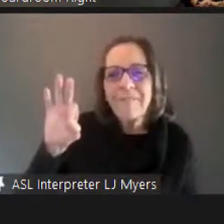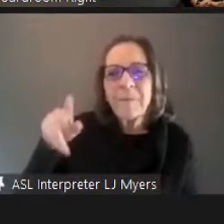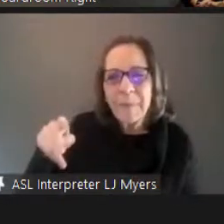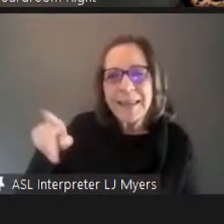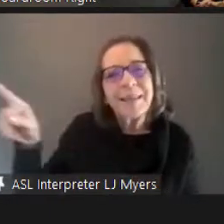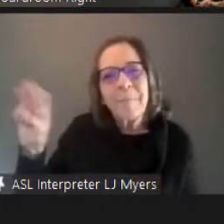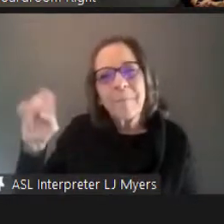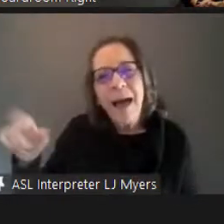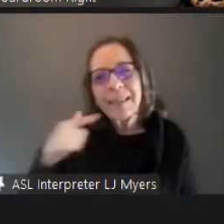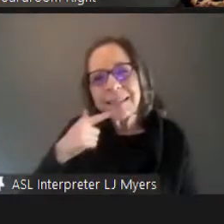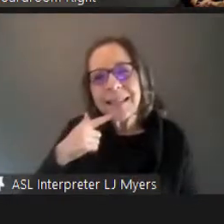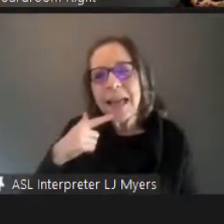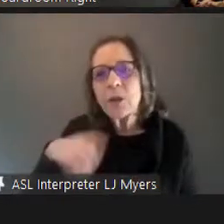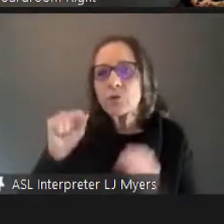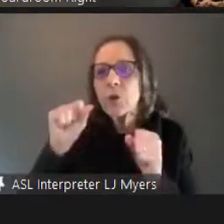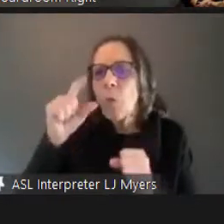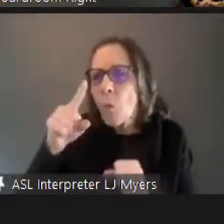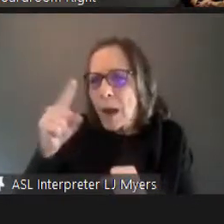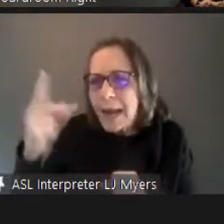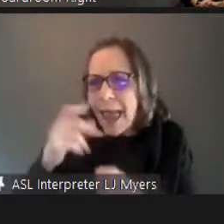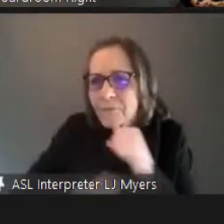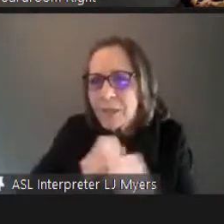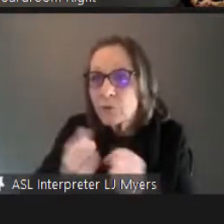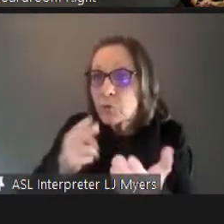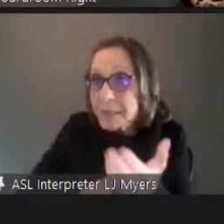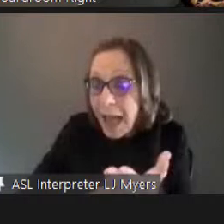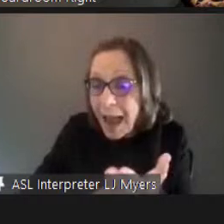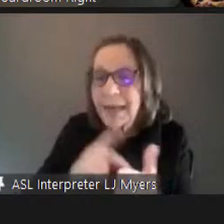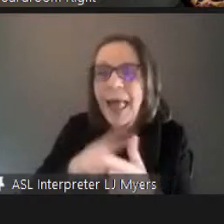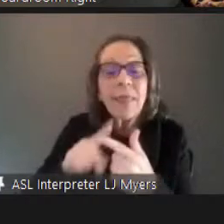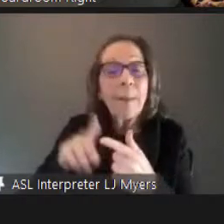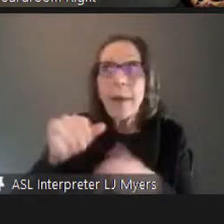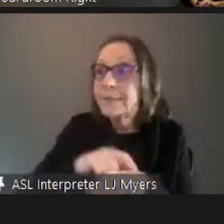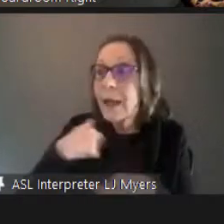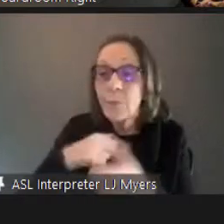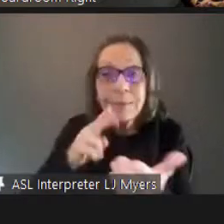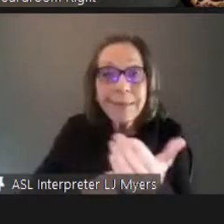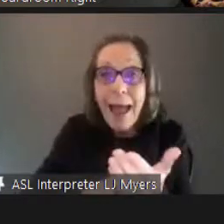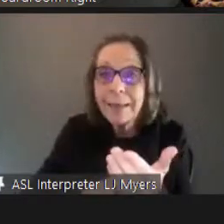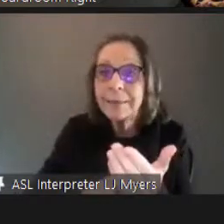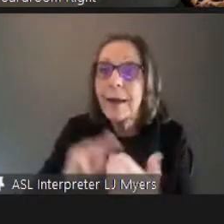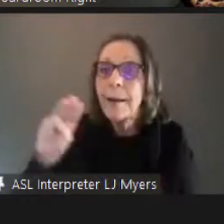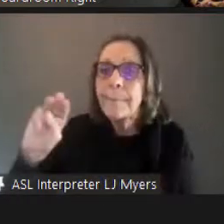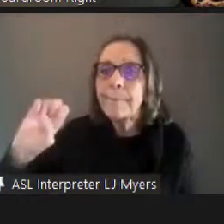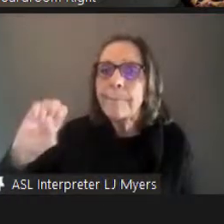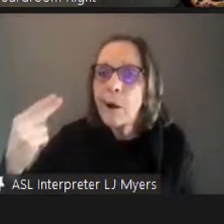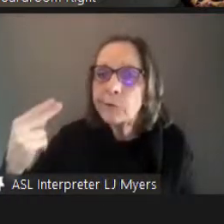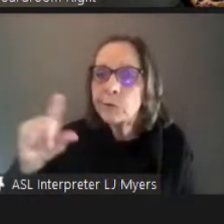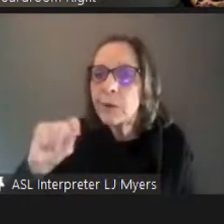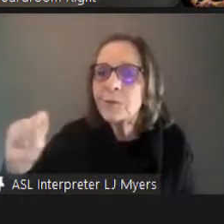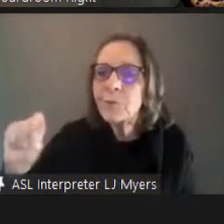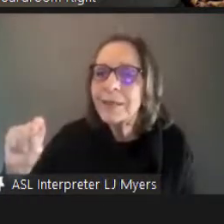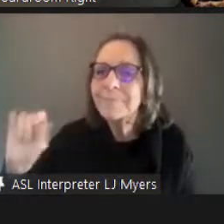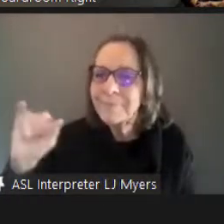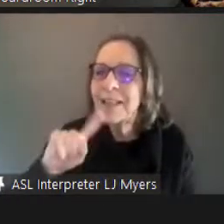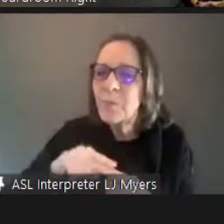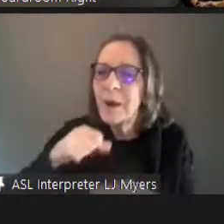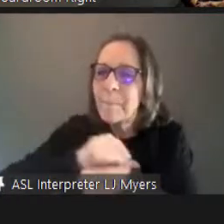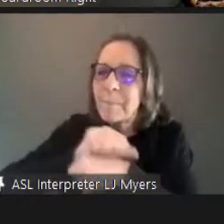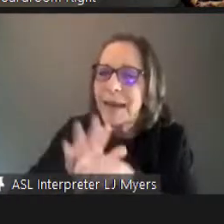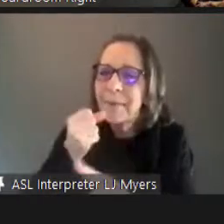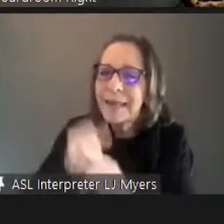us a year and a half to sign a contract with somebody. And by the time we signed the contract, it was March of 2020. That's when the pandemic